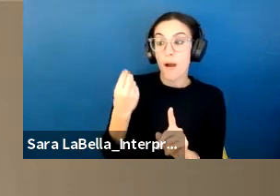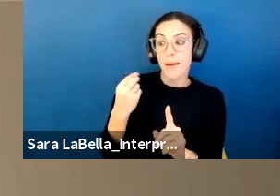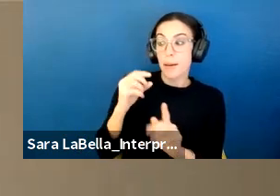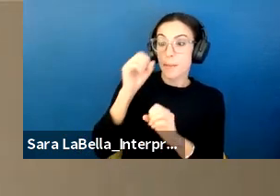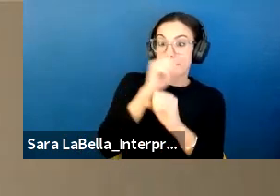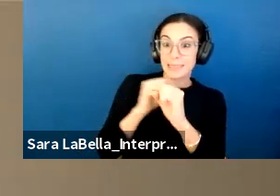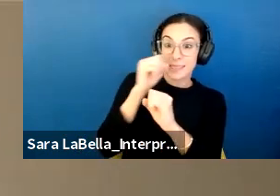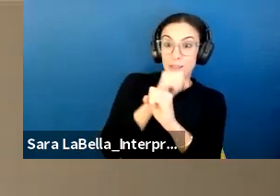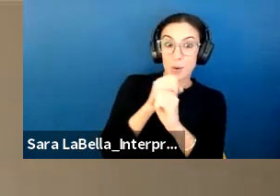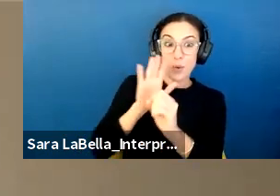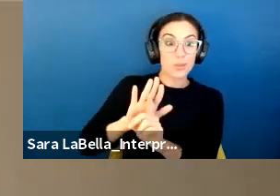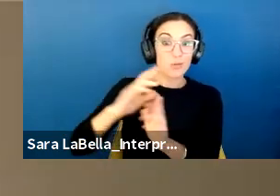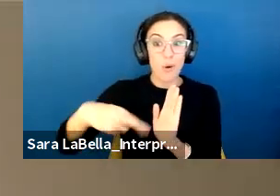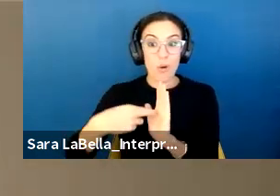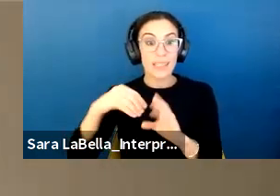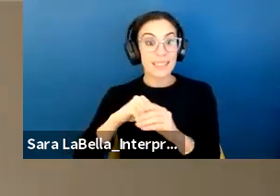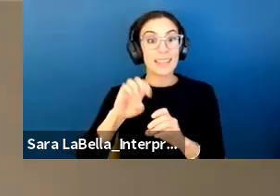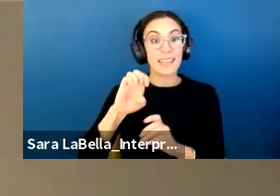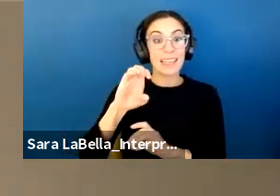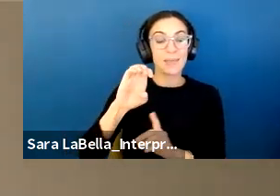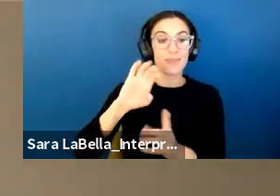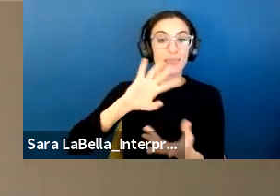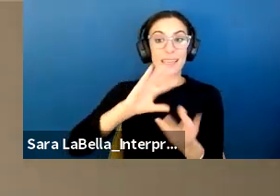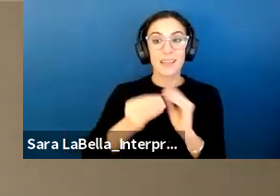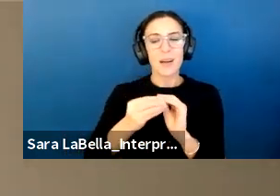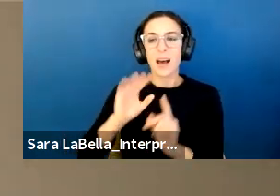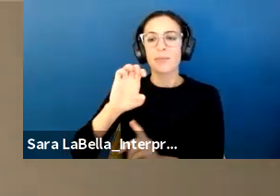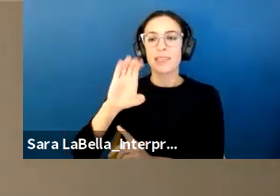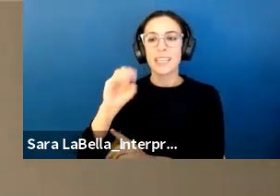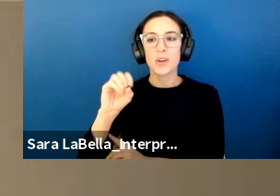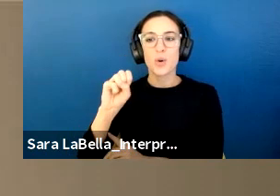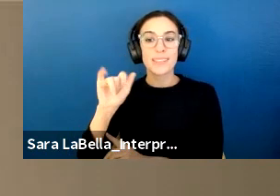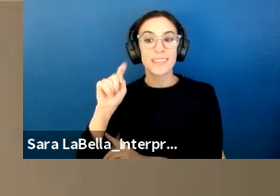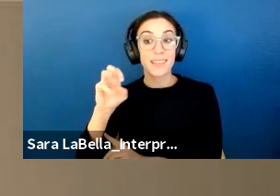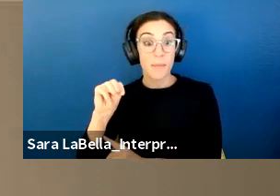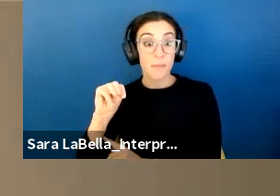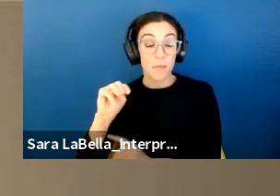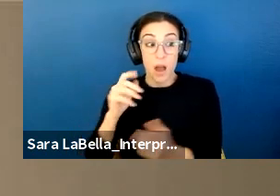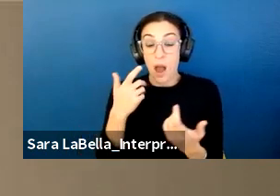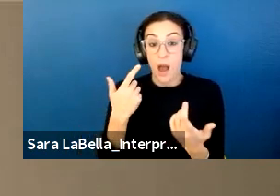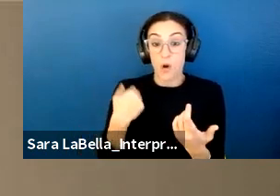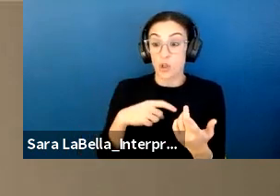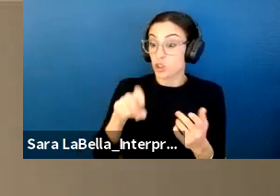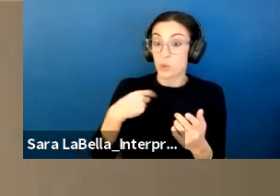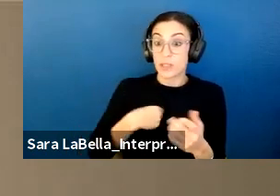the ecosystem is, or should we just go about doing it because, of course, malaria causes such terrible, terrible